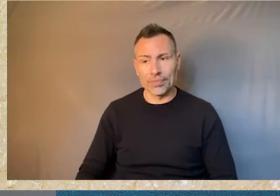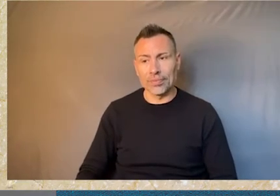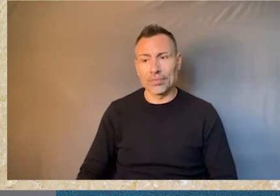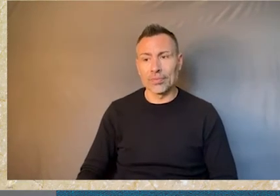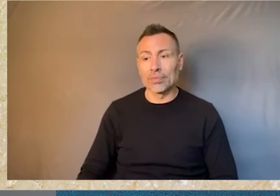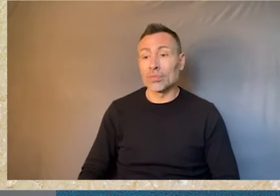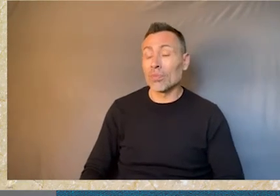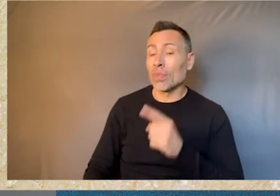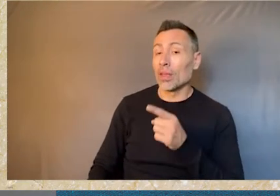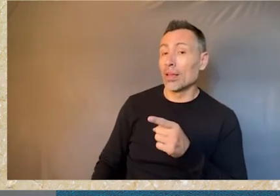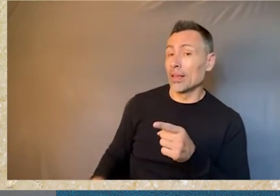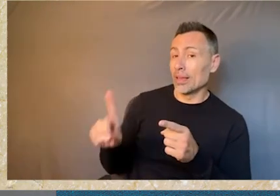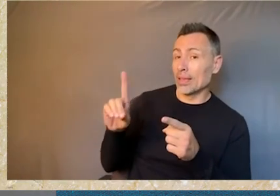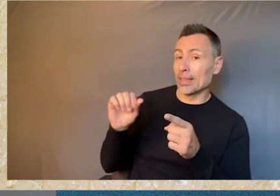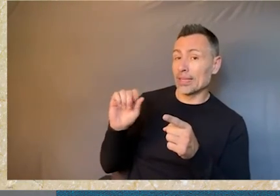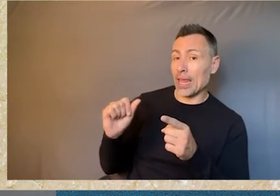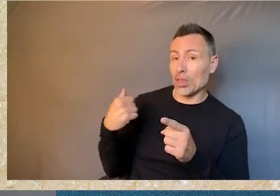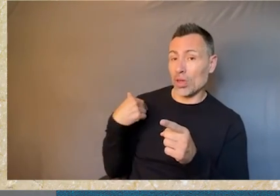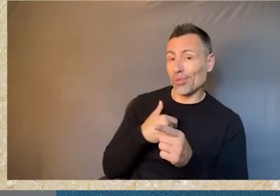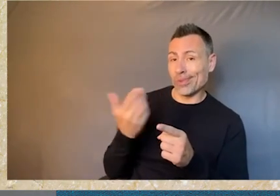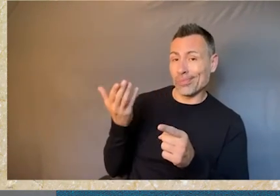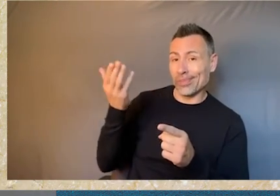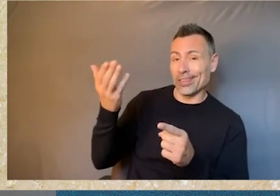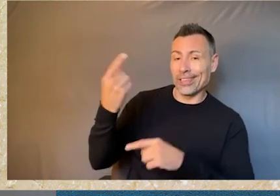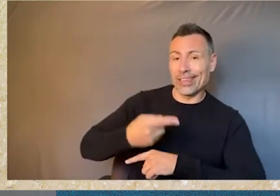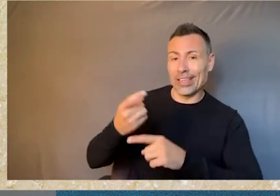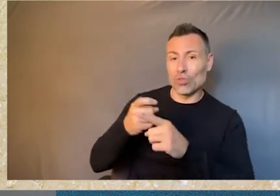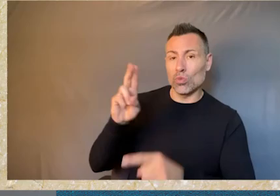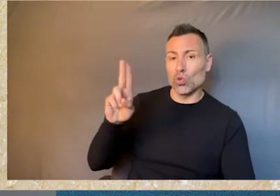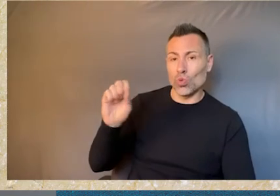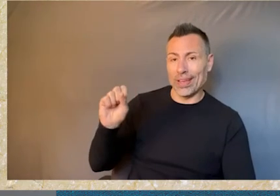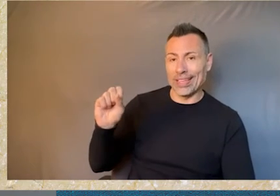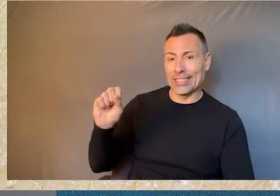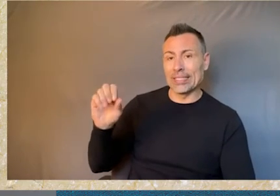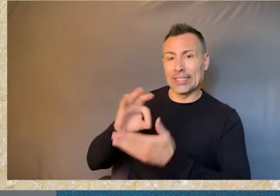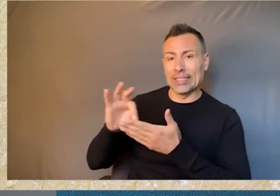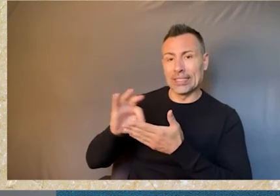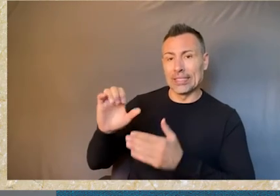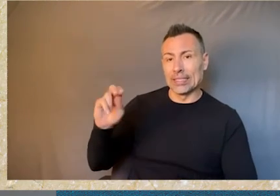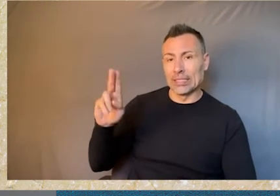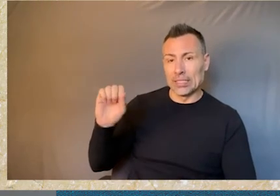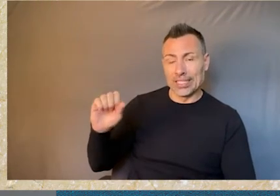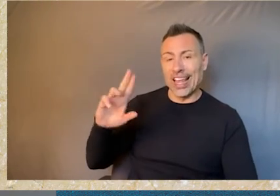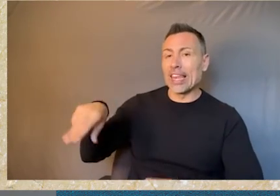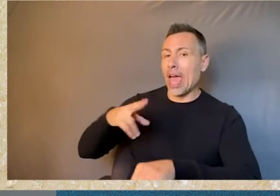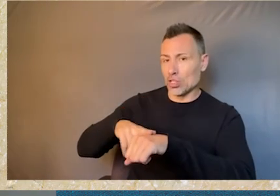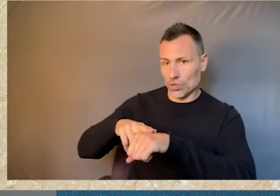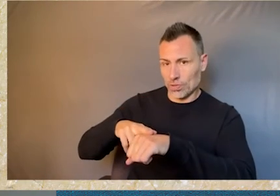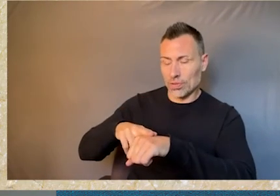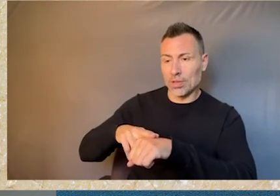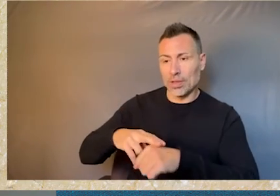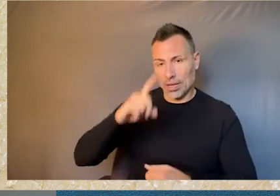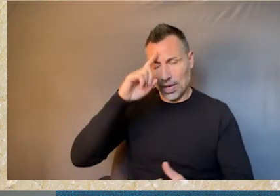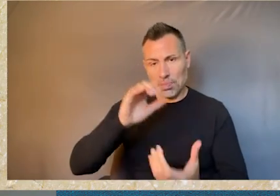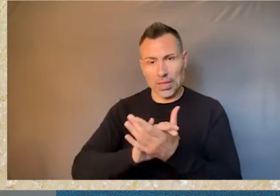The data that we presented today is from the US Census. It was done at a national level. I